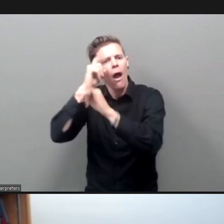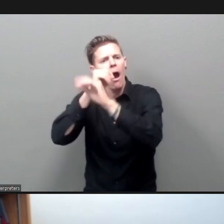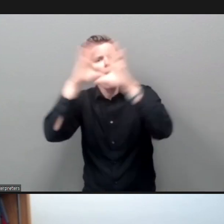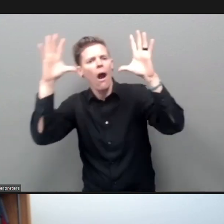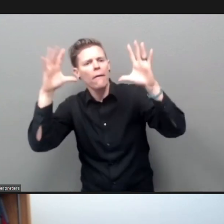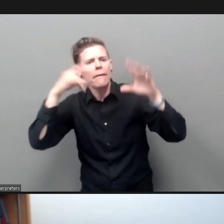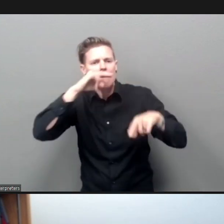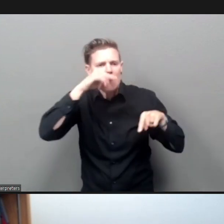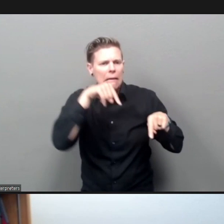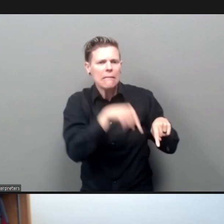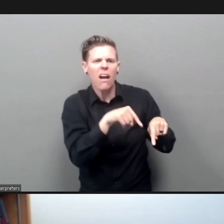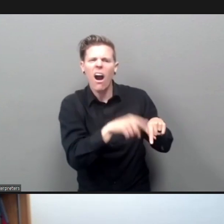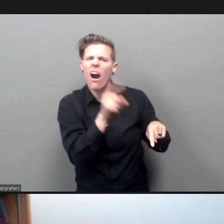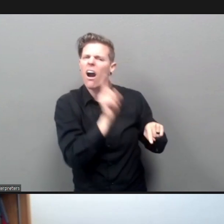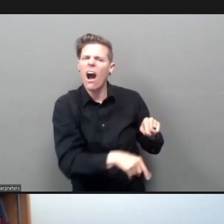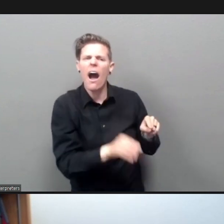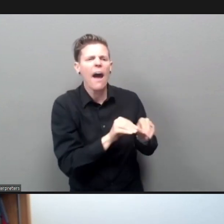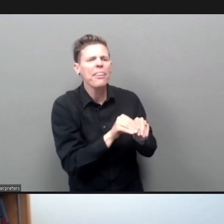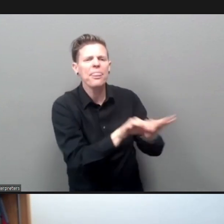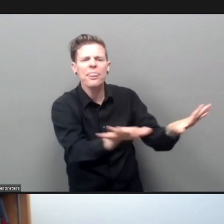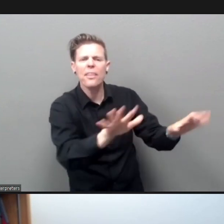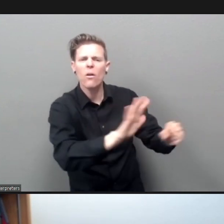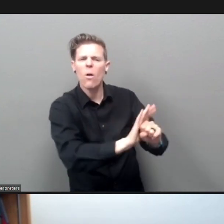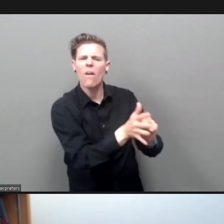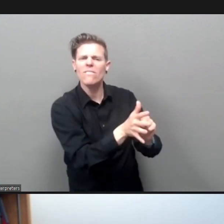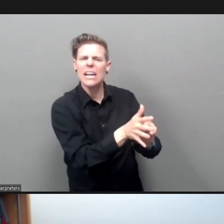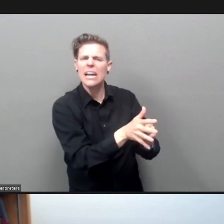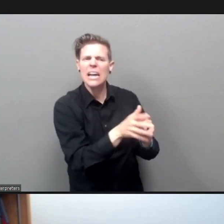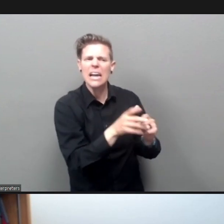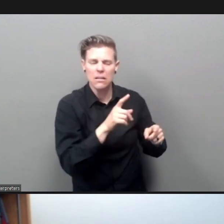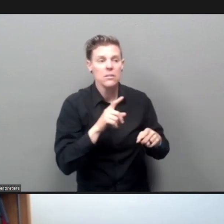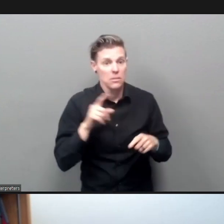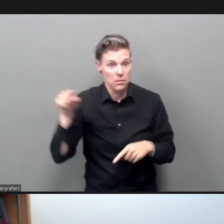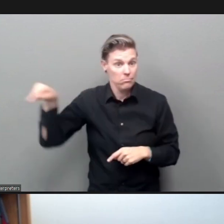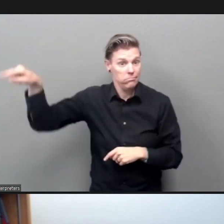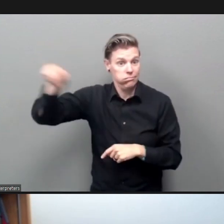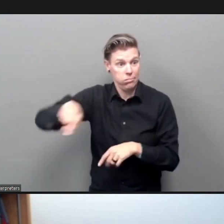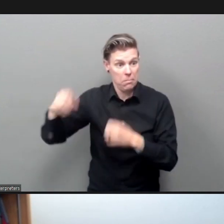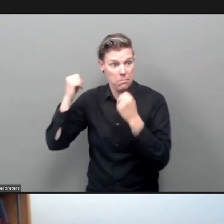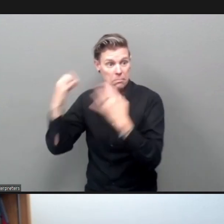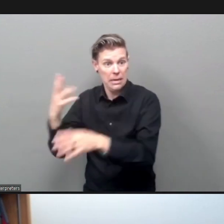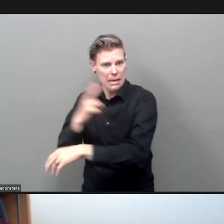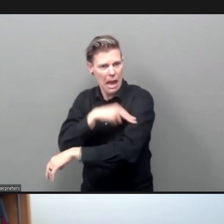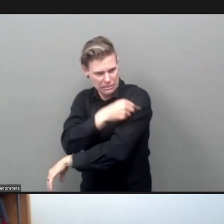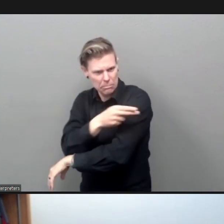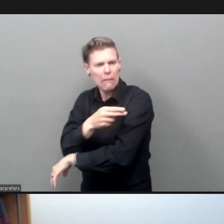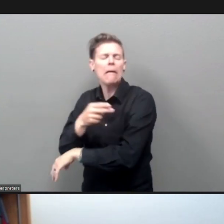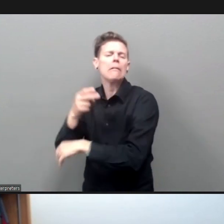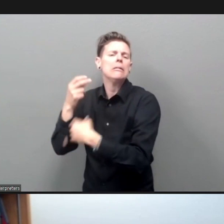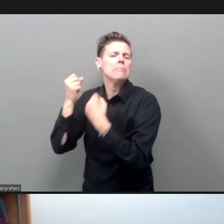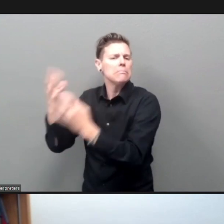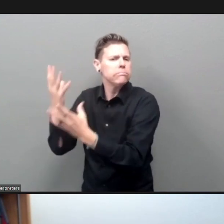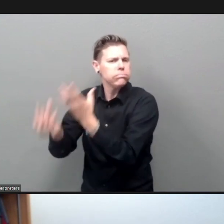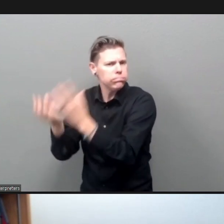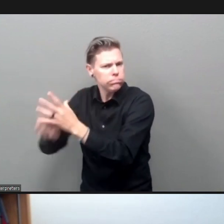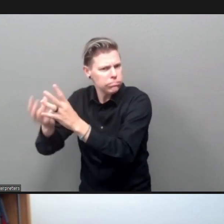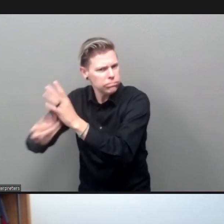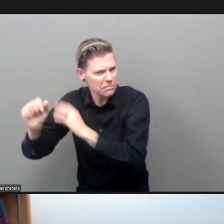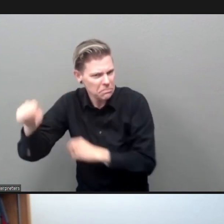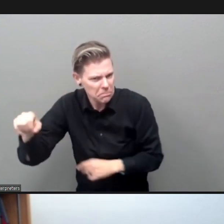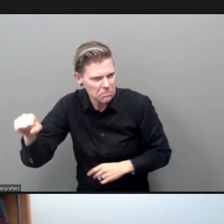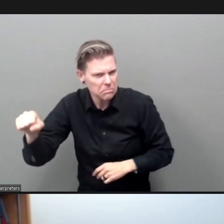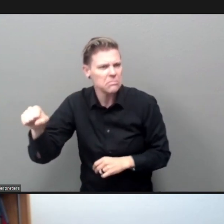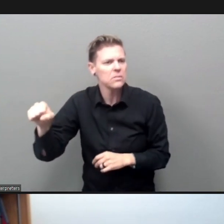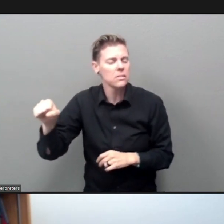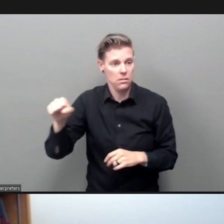very much, and thankfully we've had a low number of deaths. And when we have had deaths up until recently, they've been